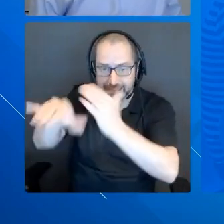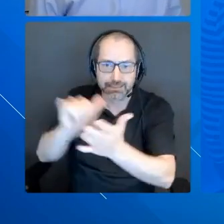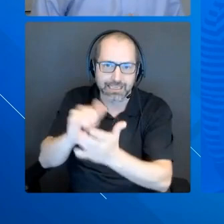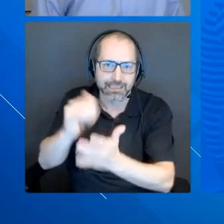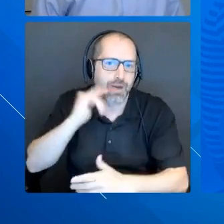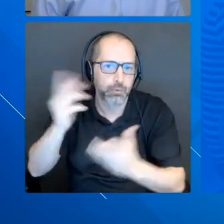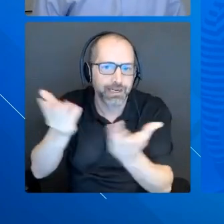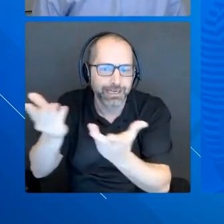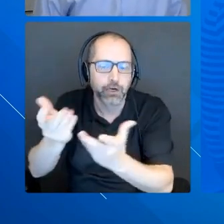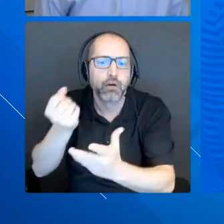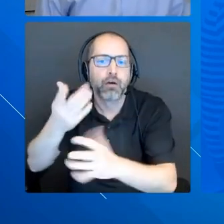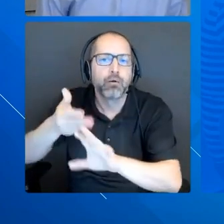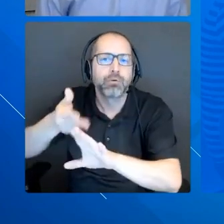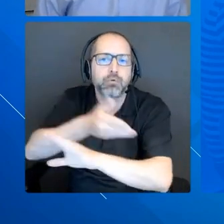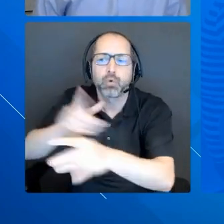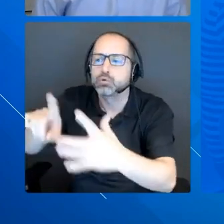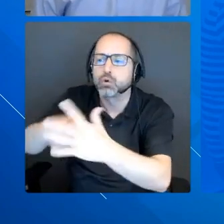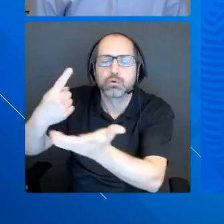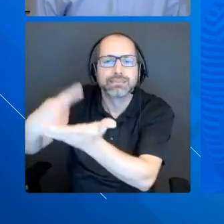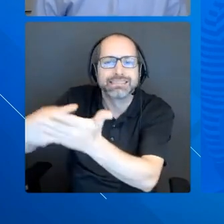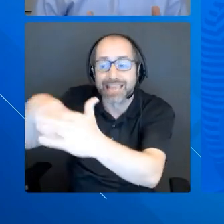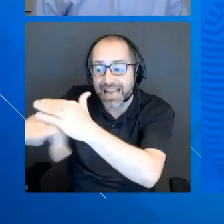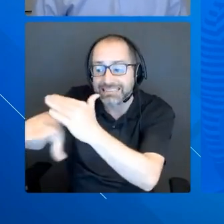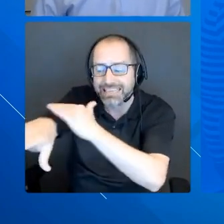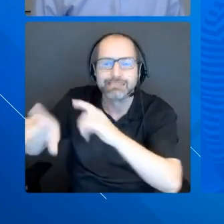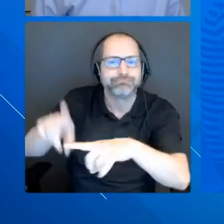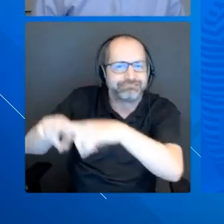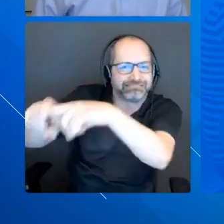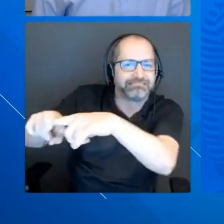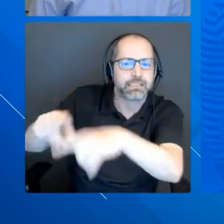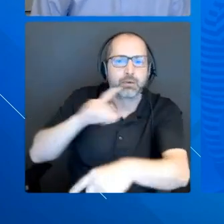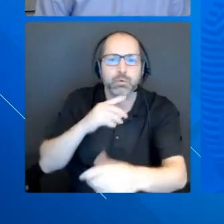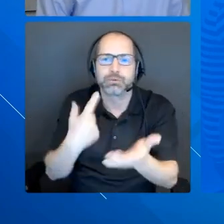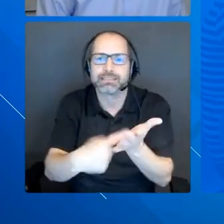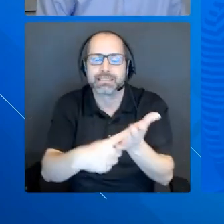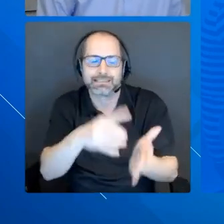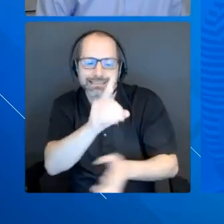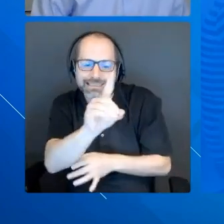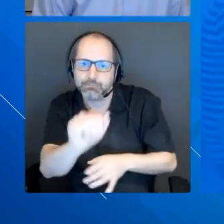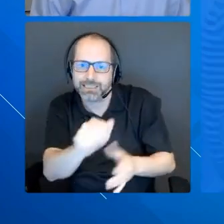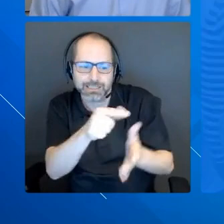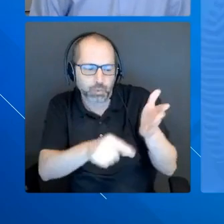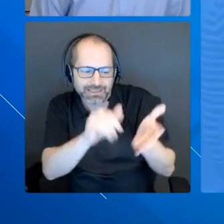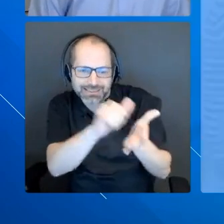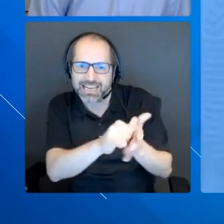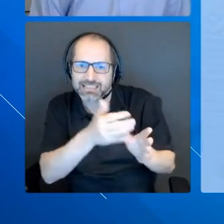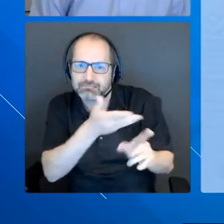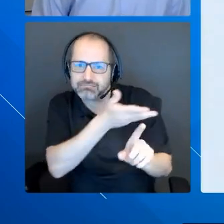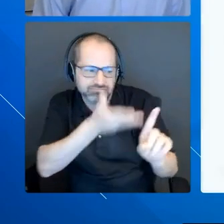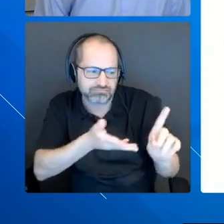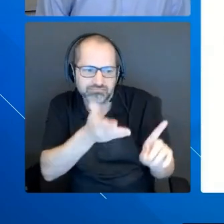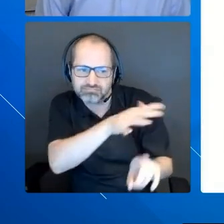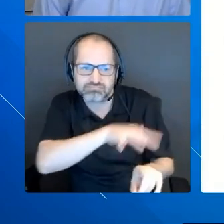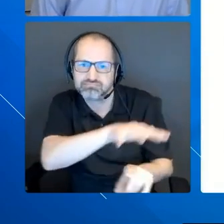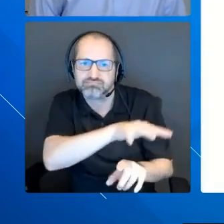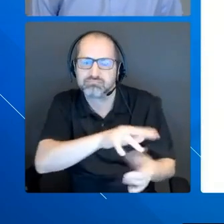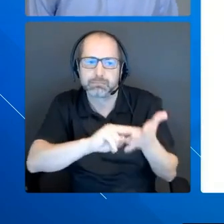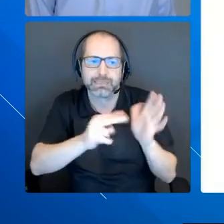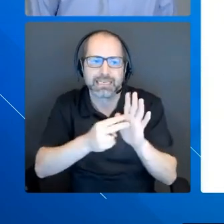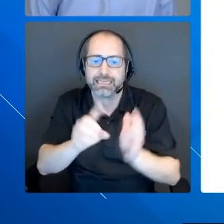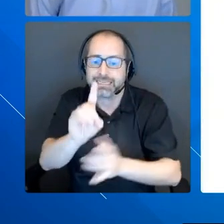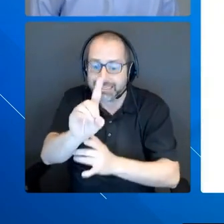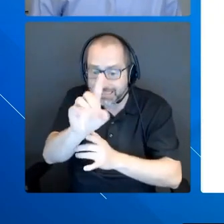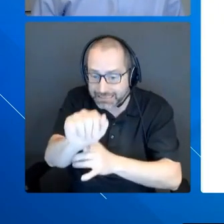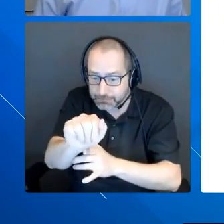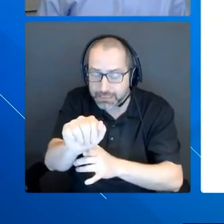let's step back for just a second and talk about disability and what it actually is. So,